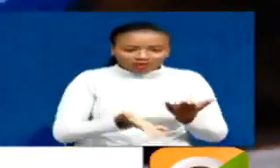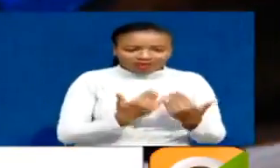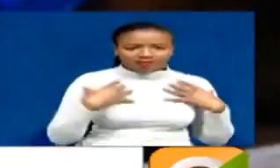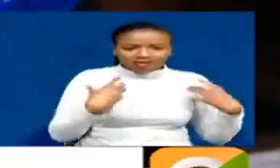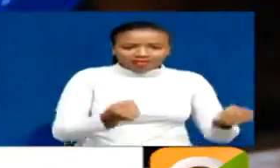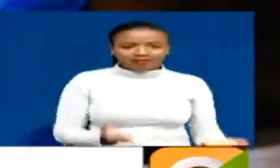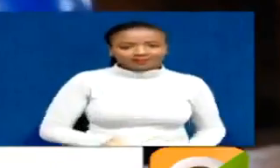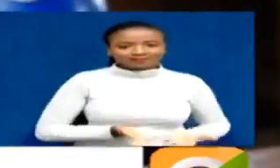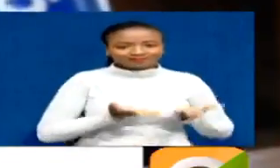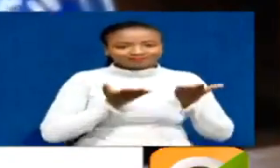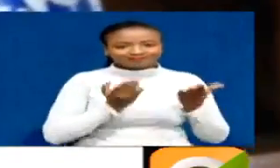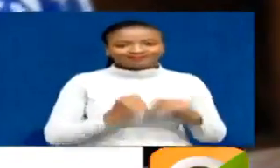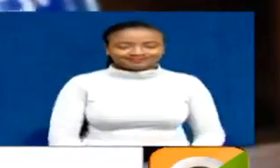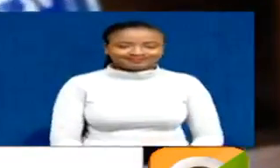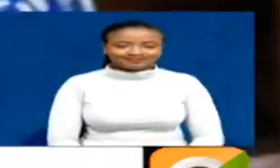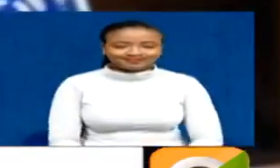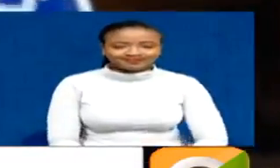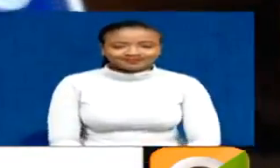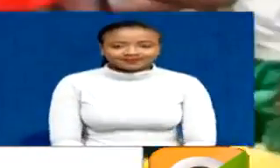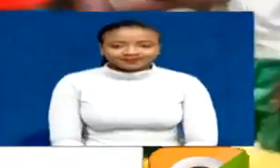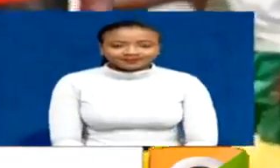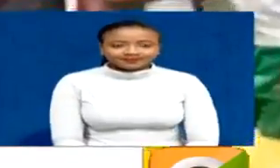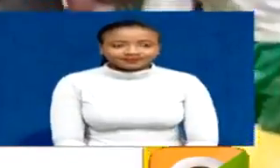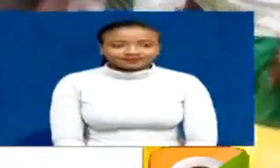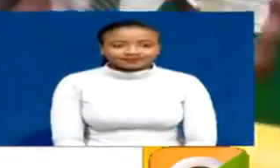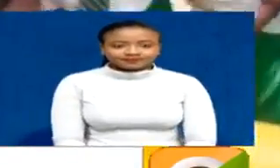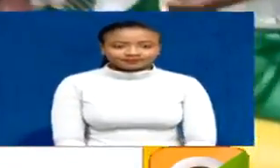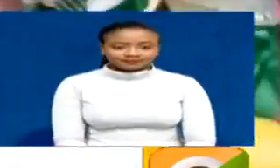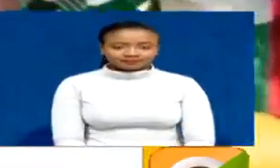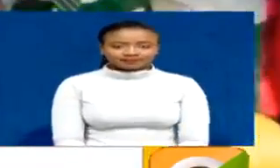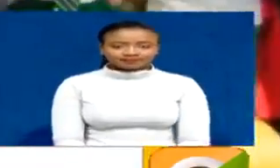kuimarisha afya. Laura Otieno, Runinga ya Citizen.